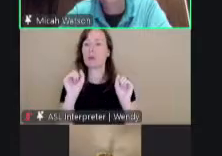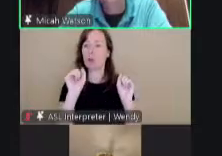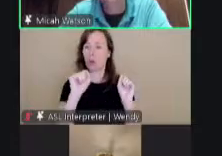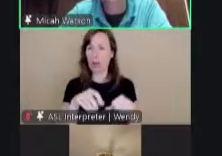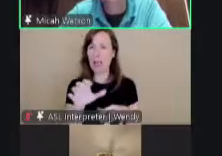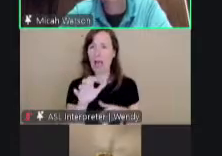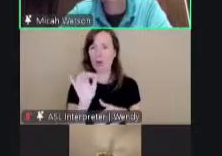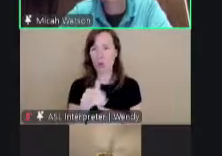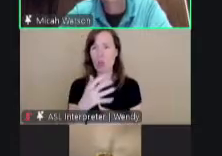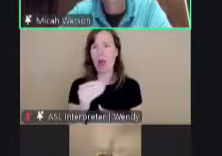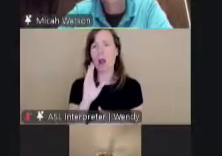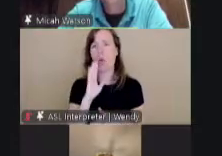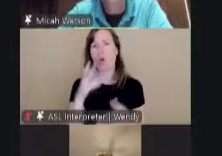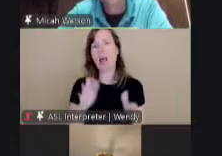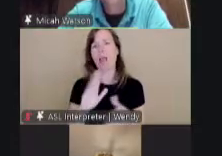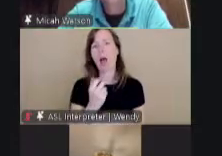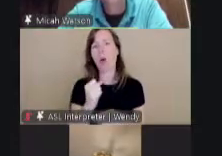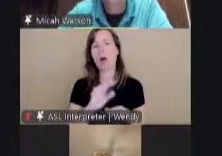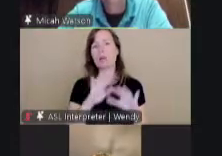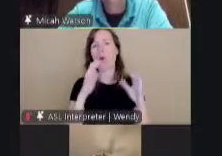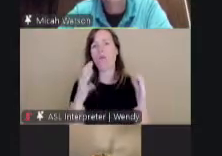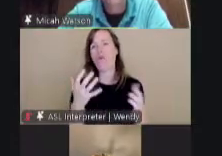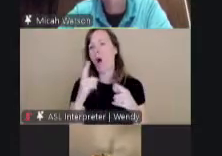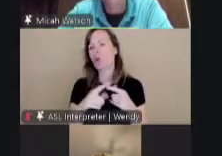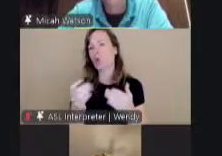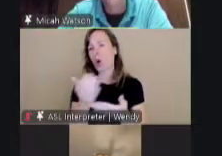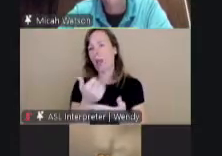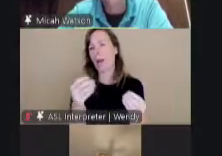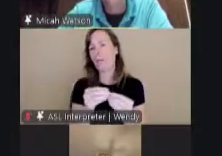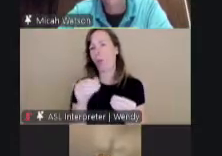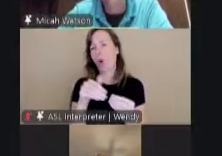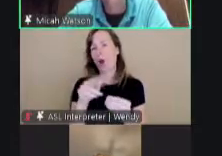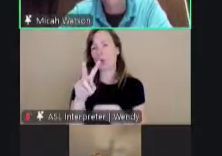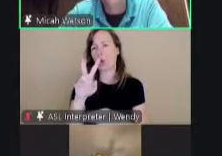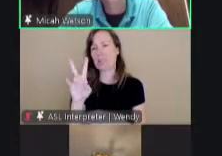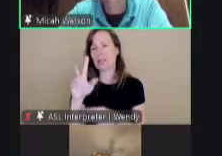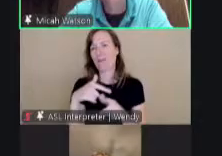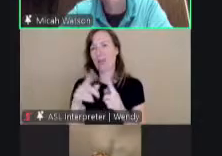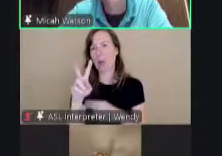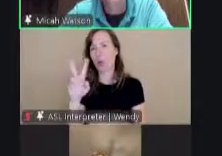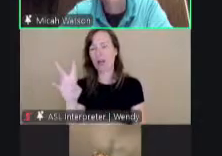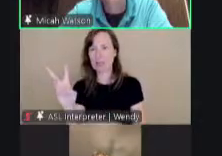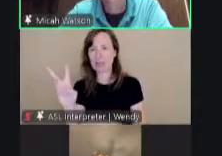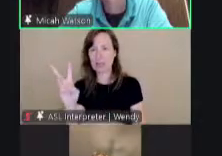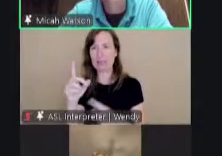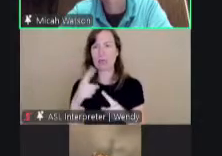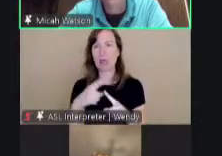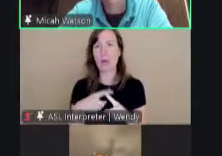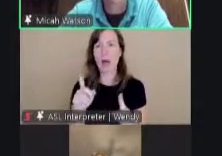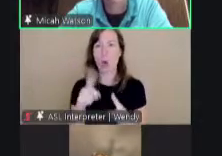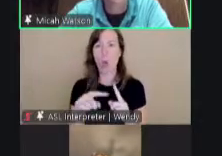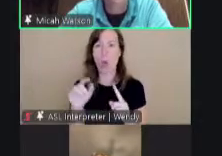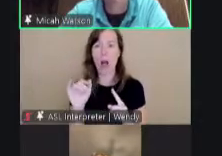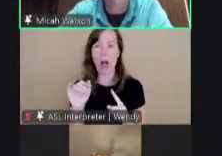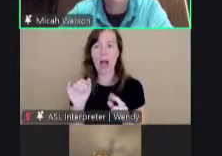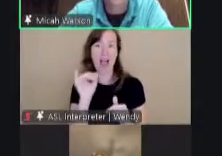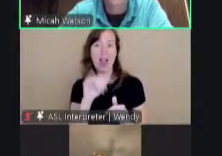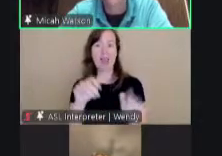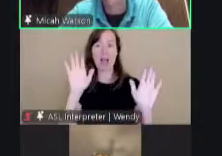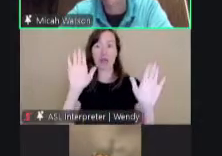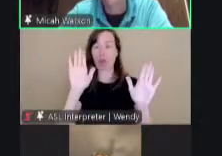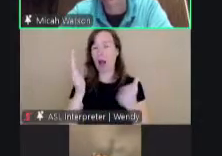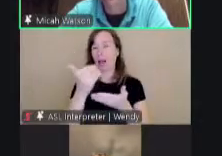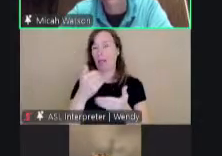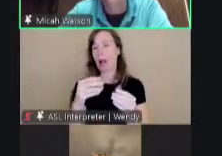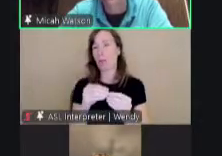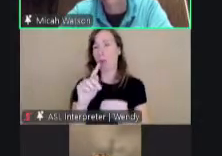than 26. Yeah. But I think the segue that creates is that would be great because we collect more in taxes.